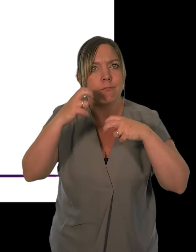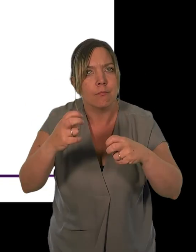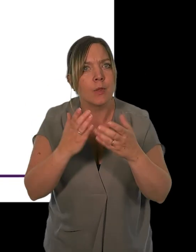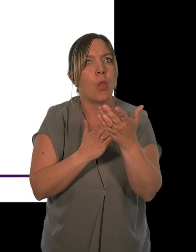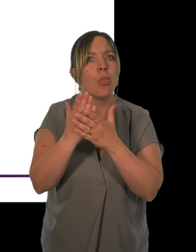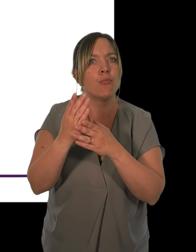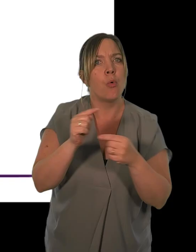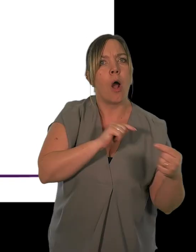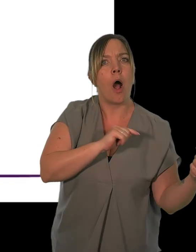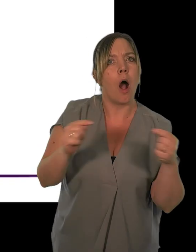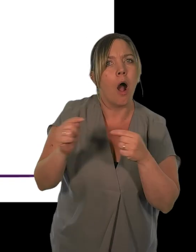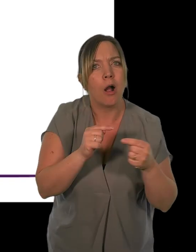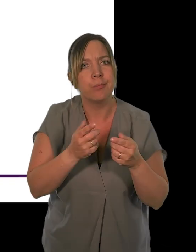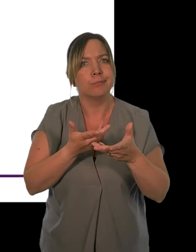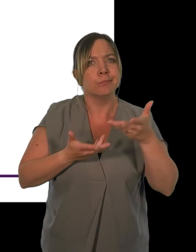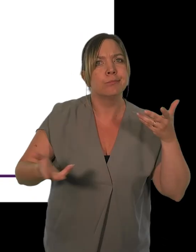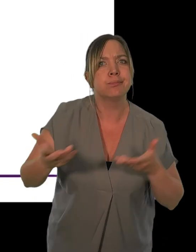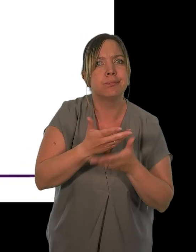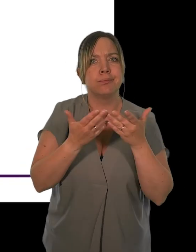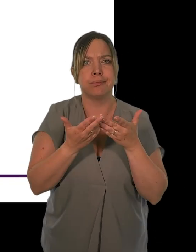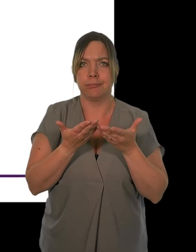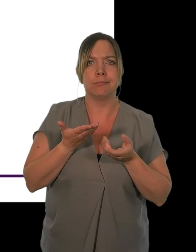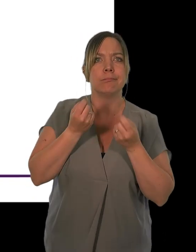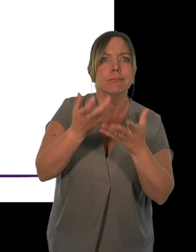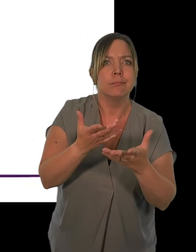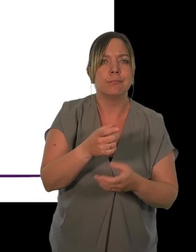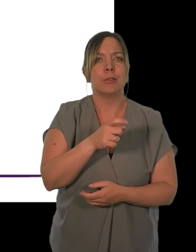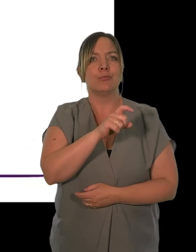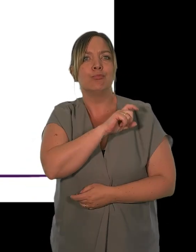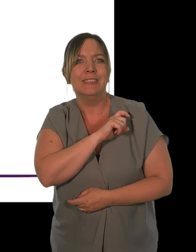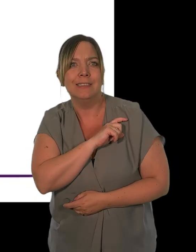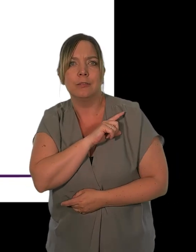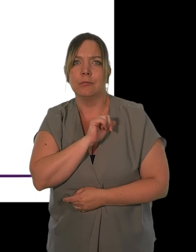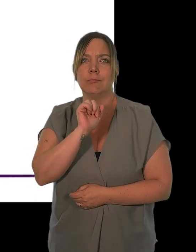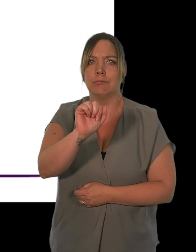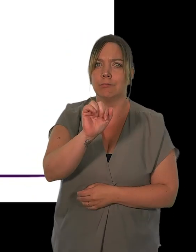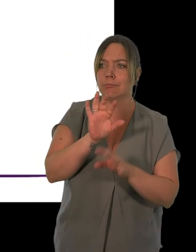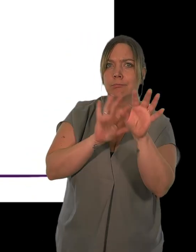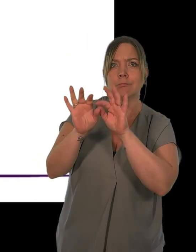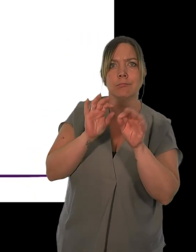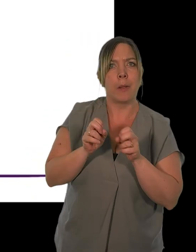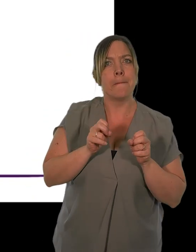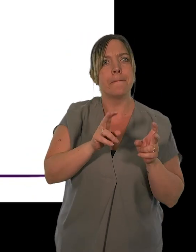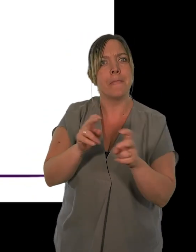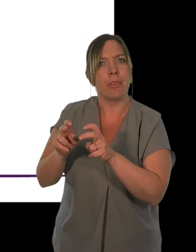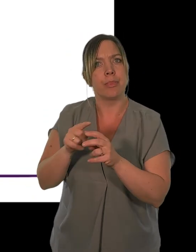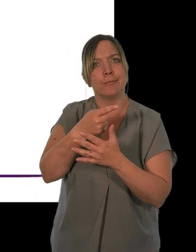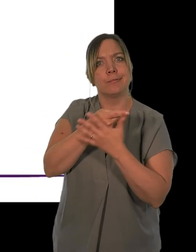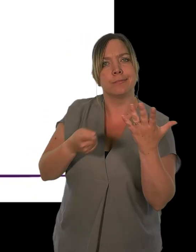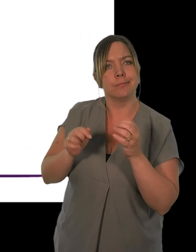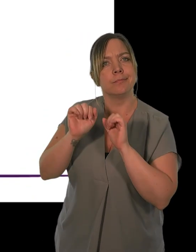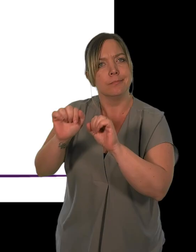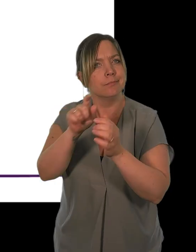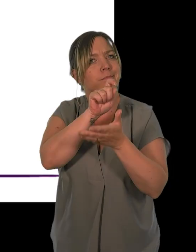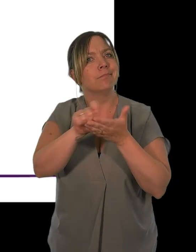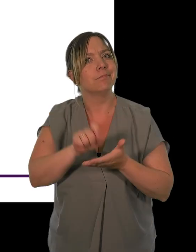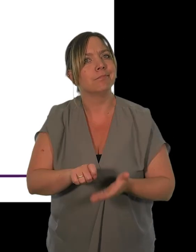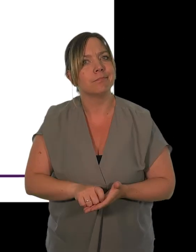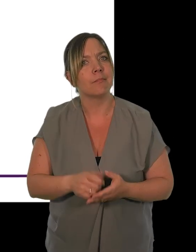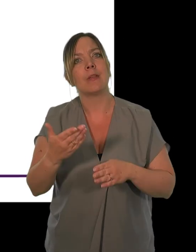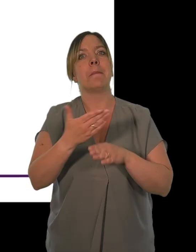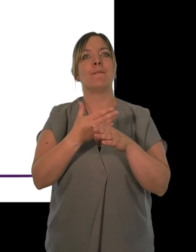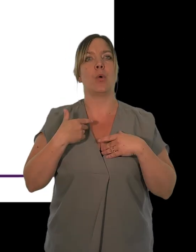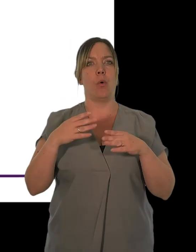references to reliable sources to show evidence of this reading in each answer. We have now reached the end of the